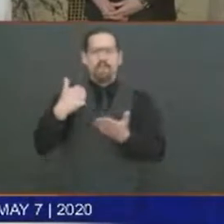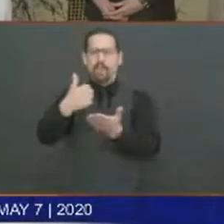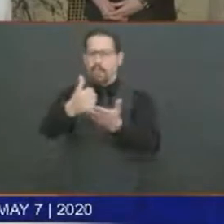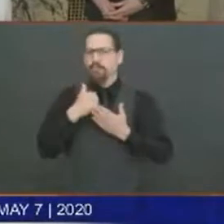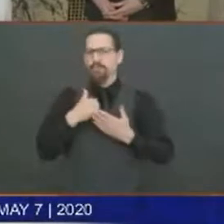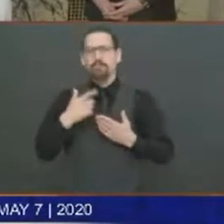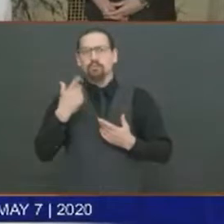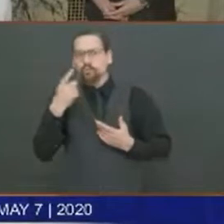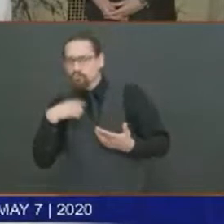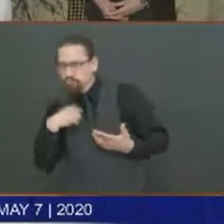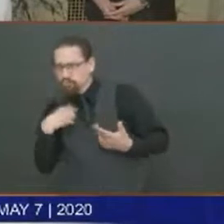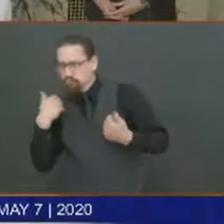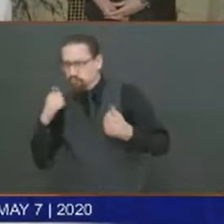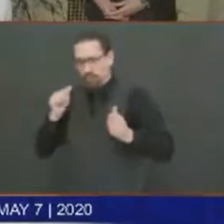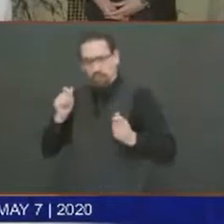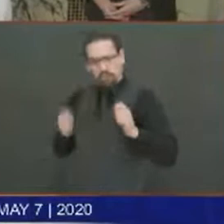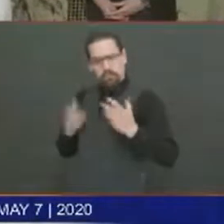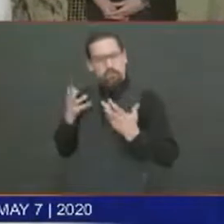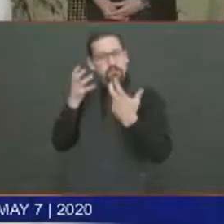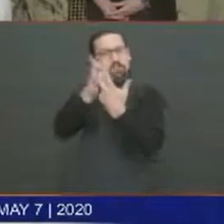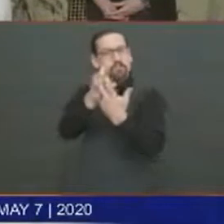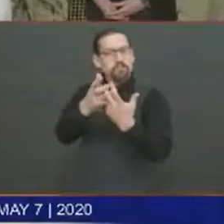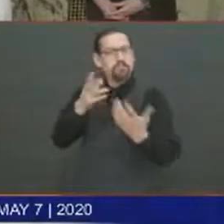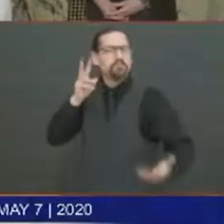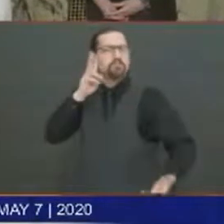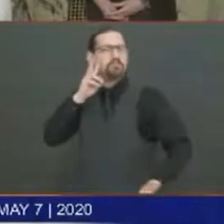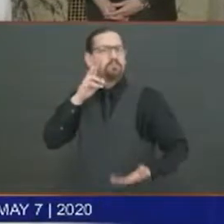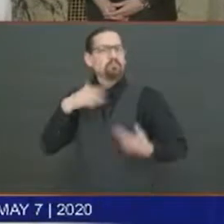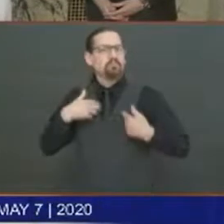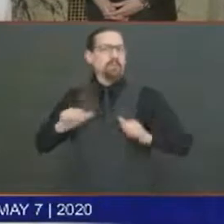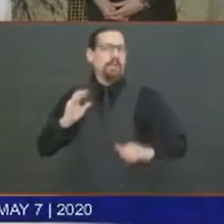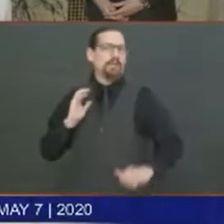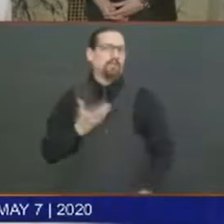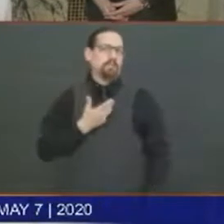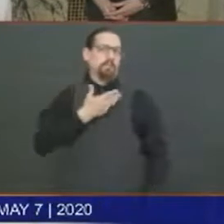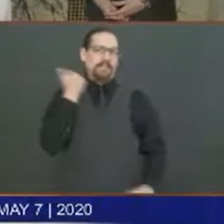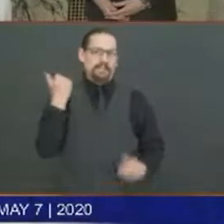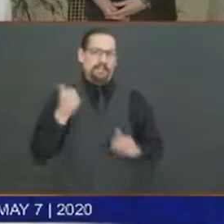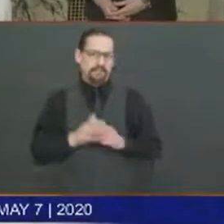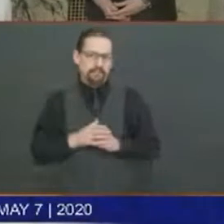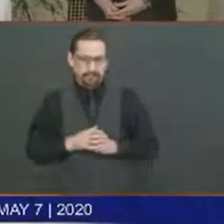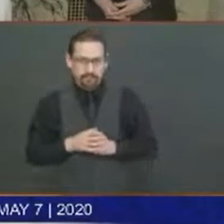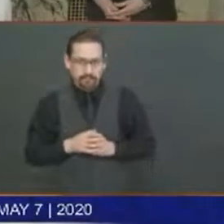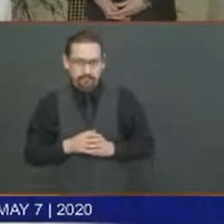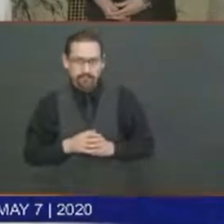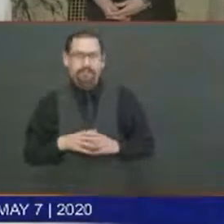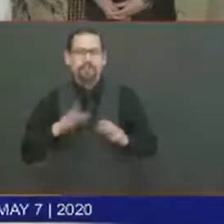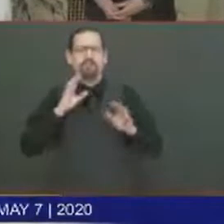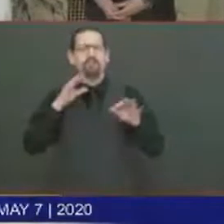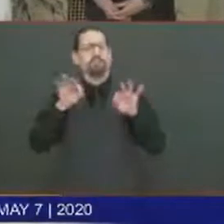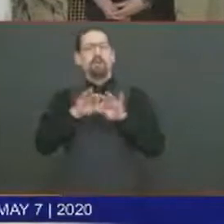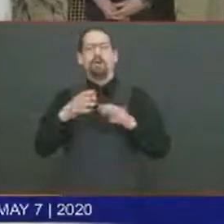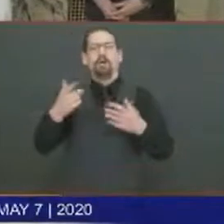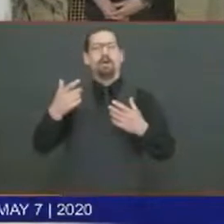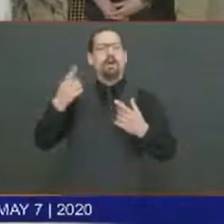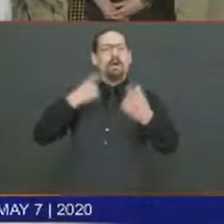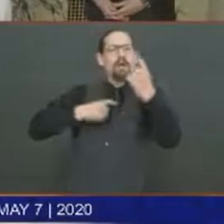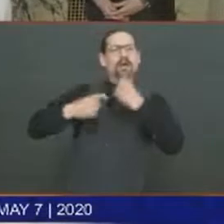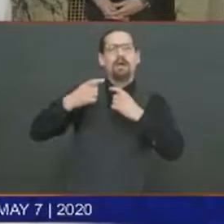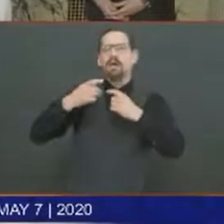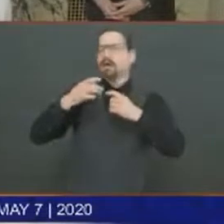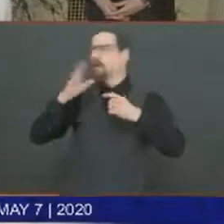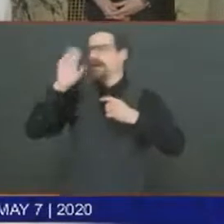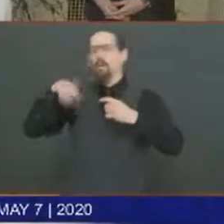to support you as best we can. The first question will be, how long will we be in phase 1? The answer is I don't